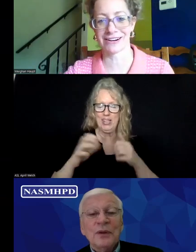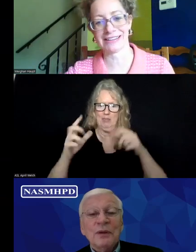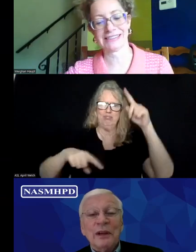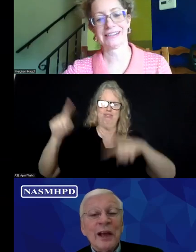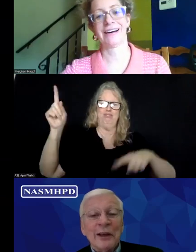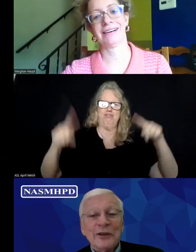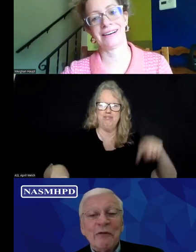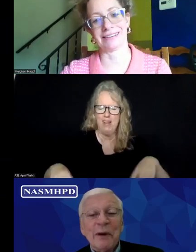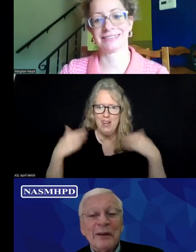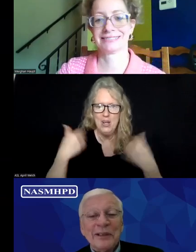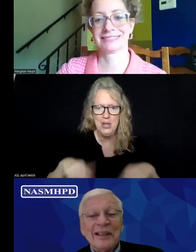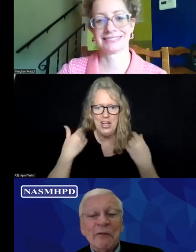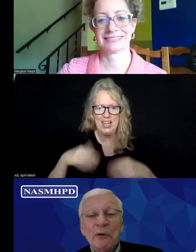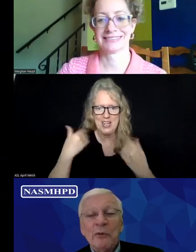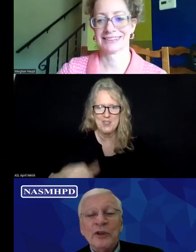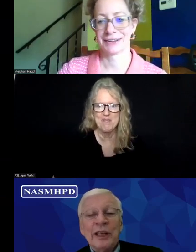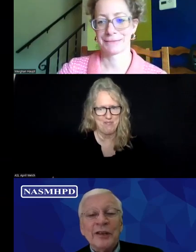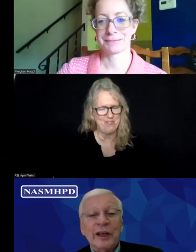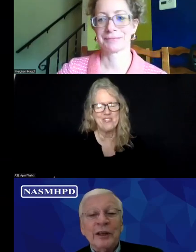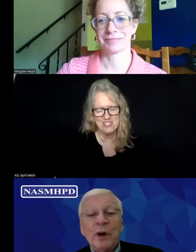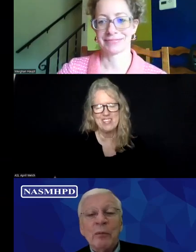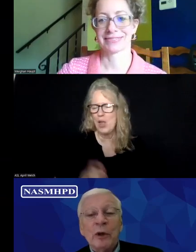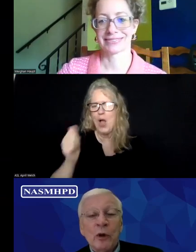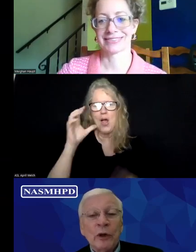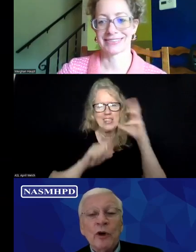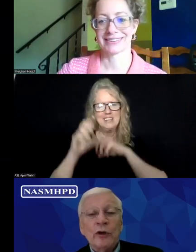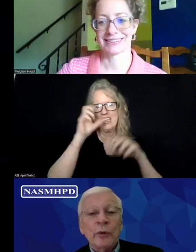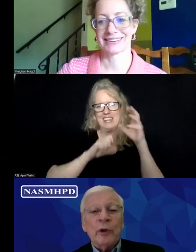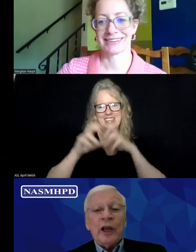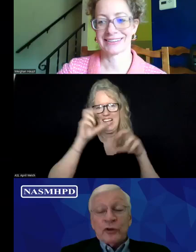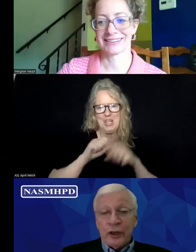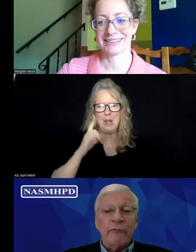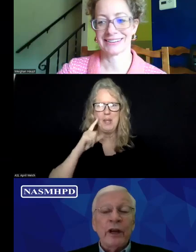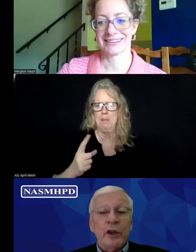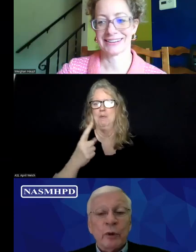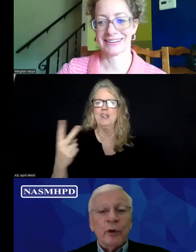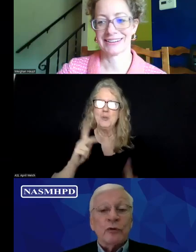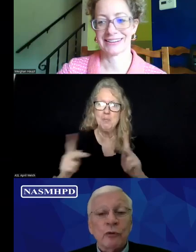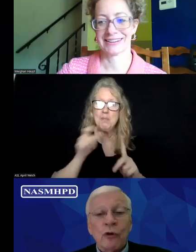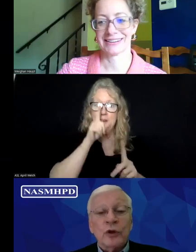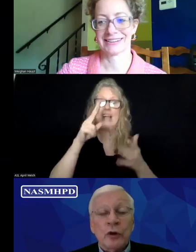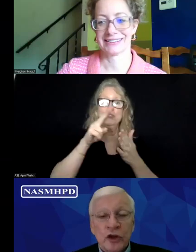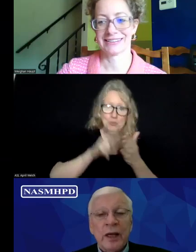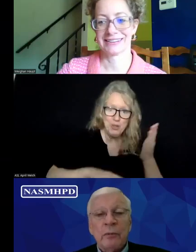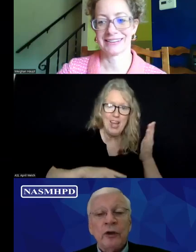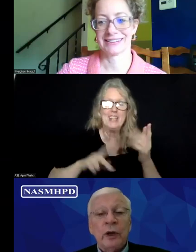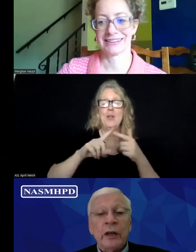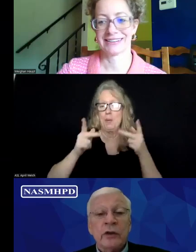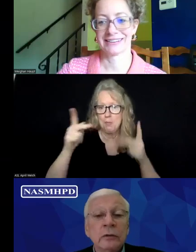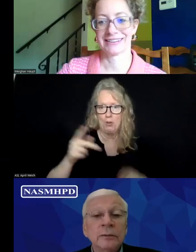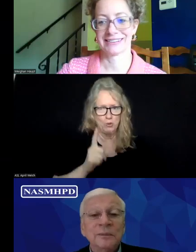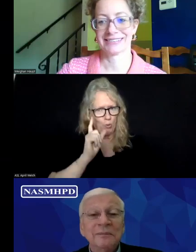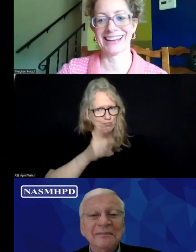they are. Yeah, so everyone was guessing. I think probably only one or two people actually have read the proposed rule. So shame